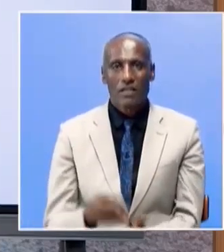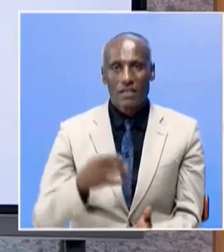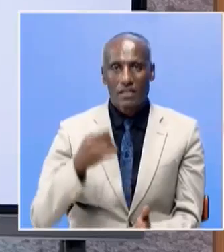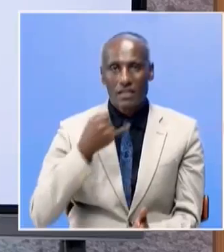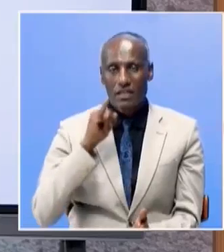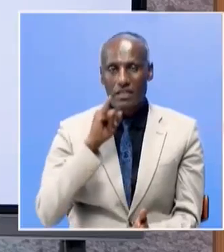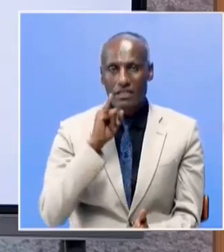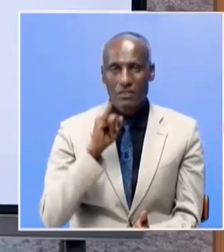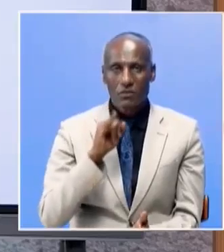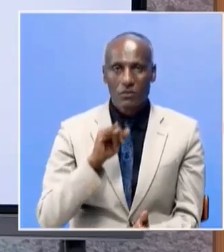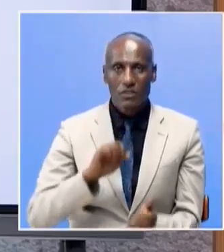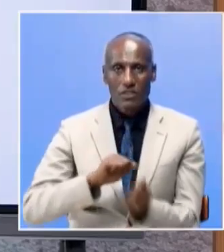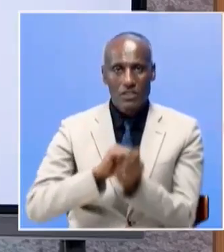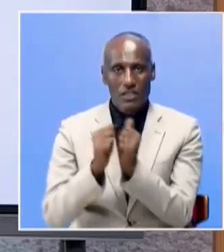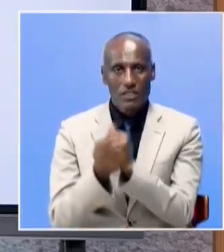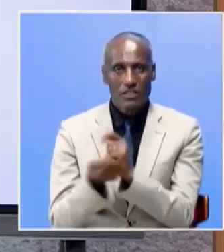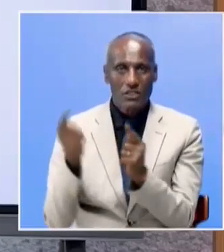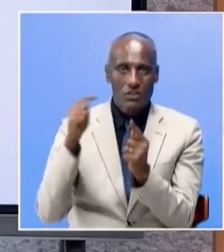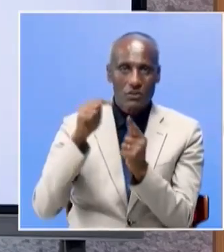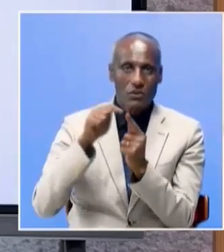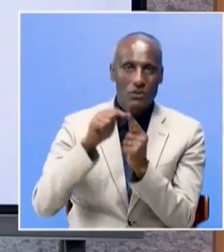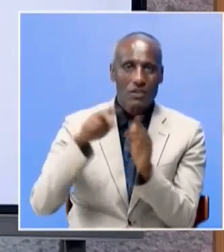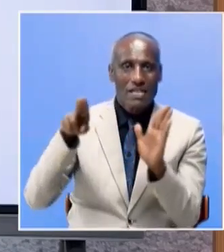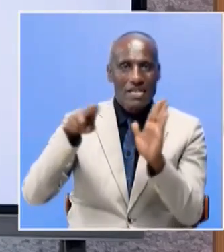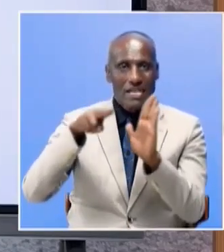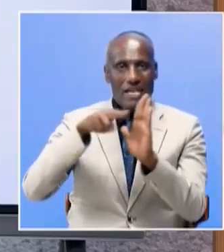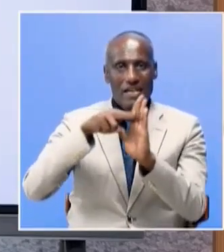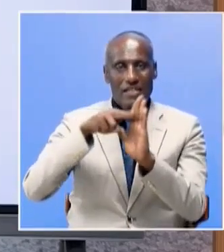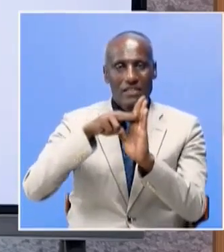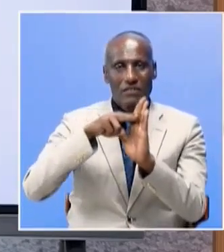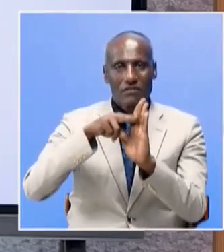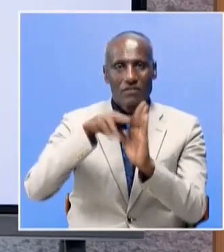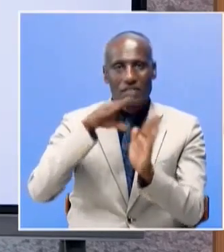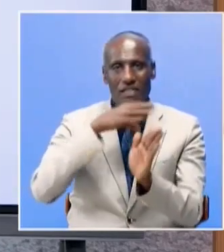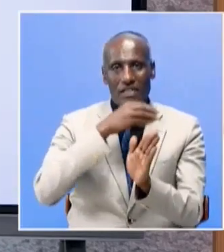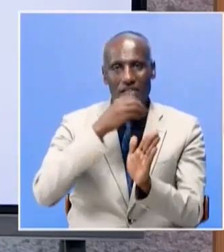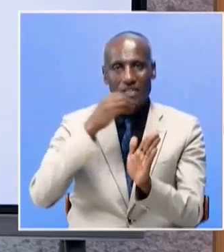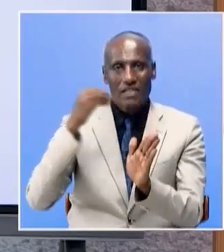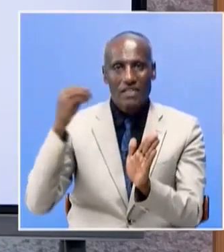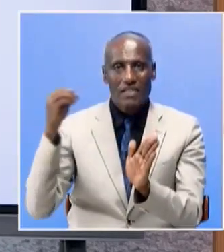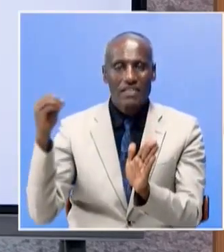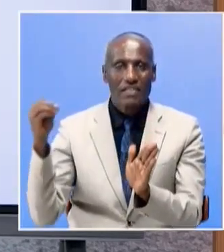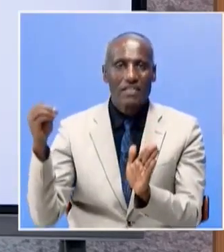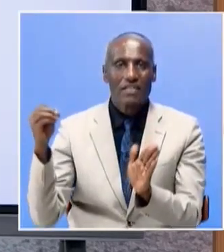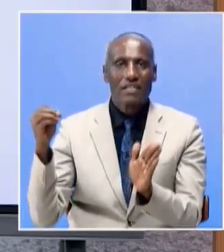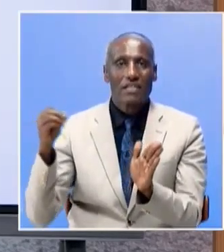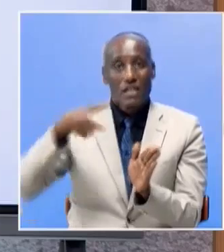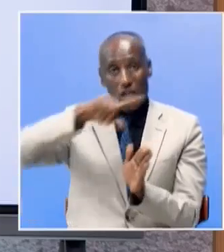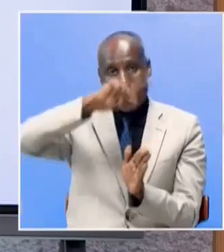also we change them into positive, negative, and